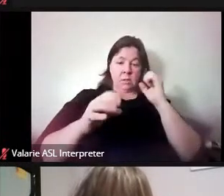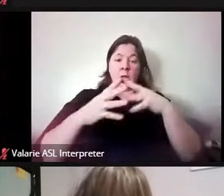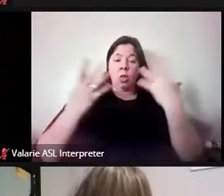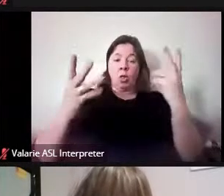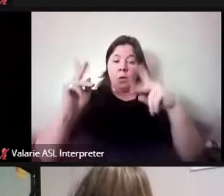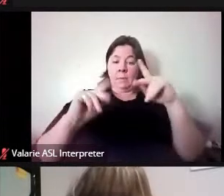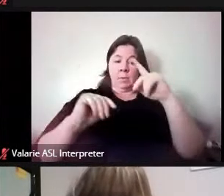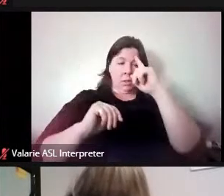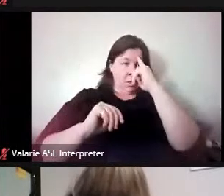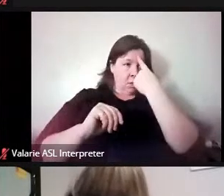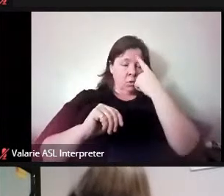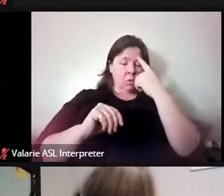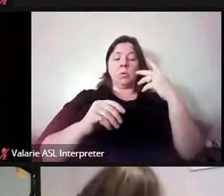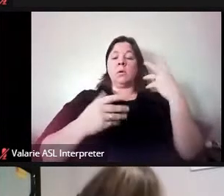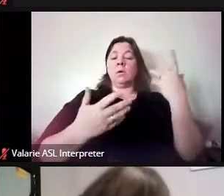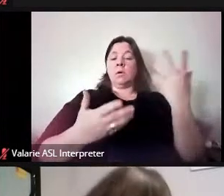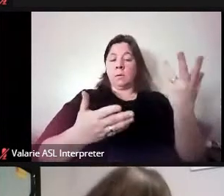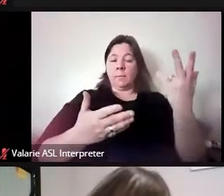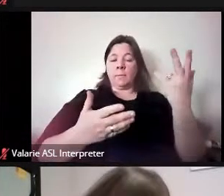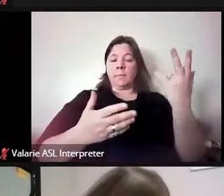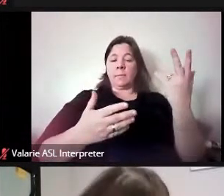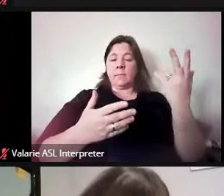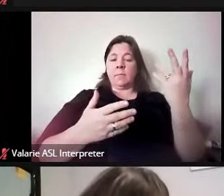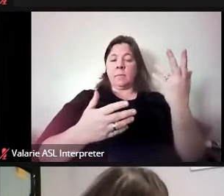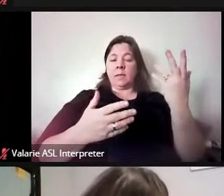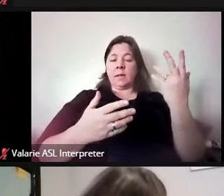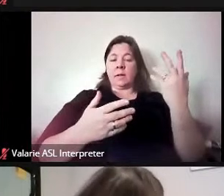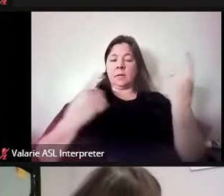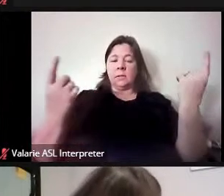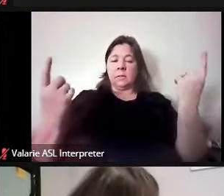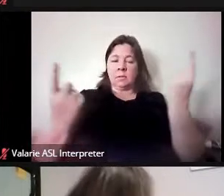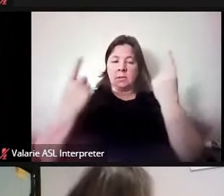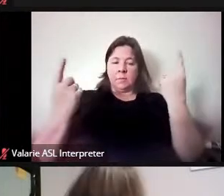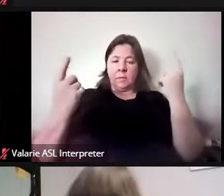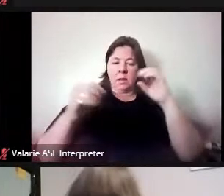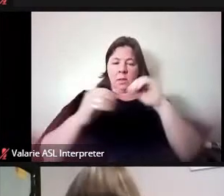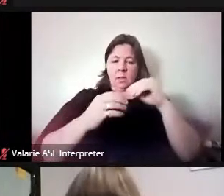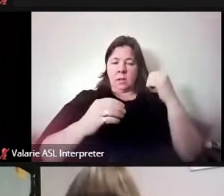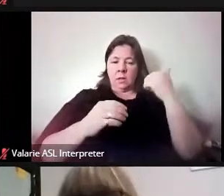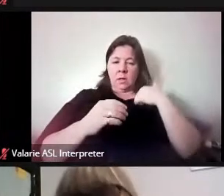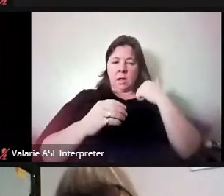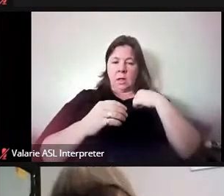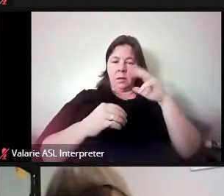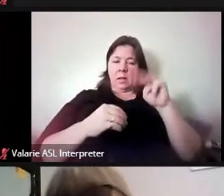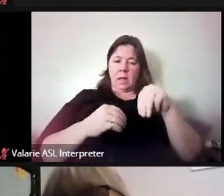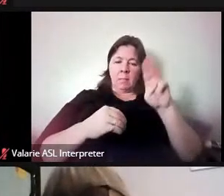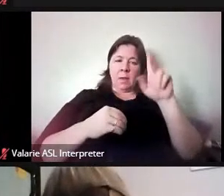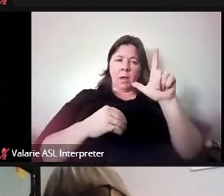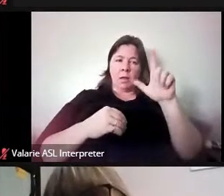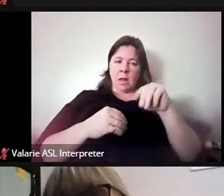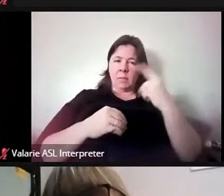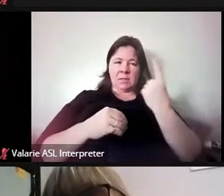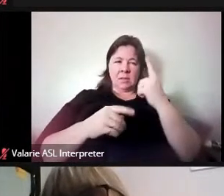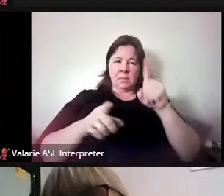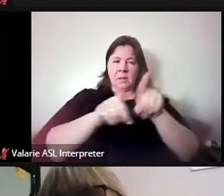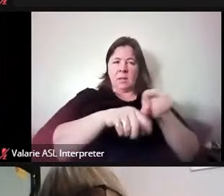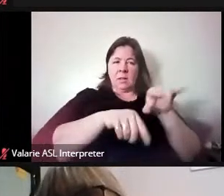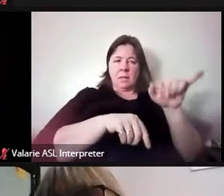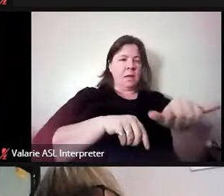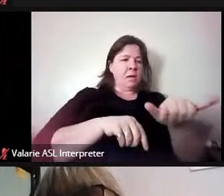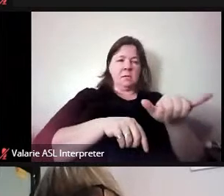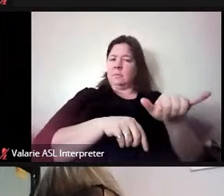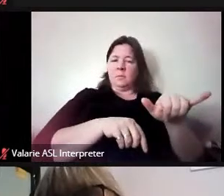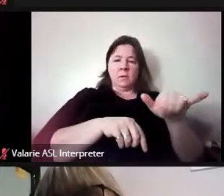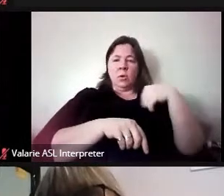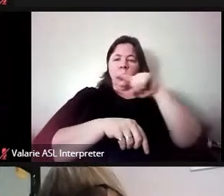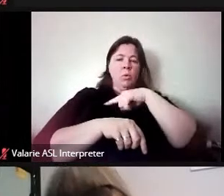India thought of, this is something another MLM or something like that. But we